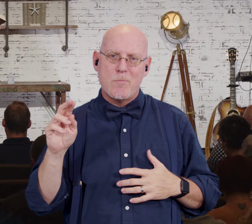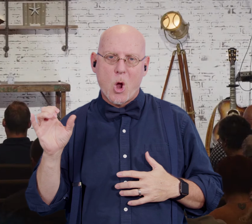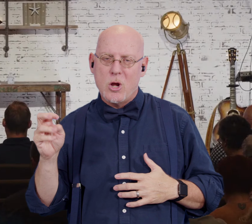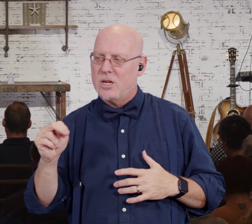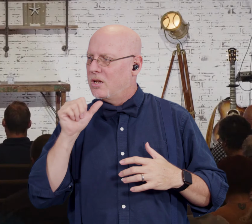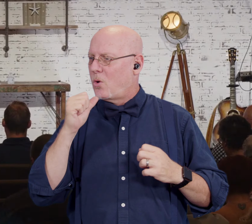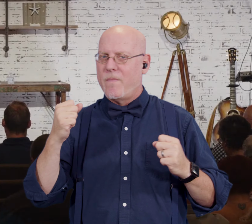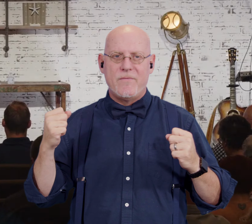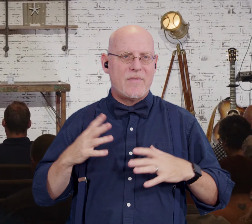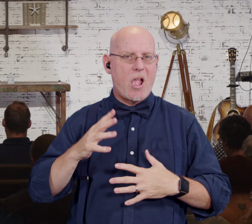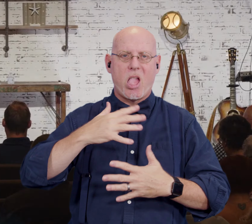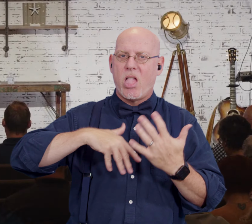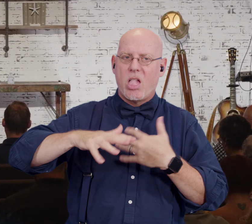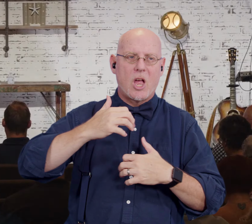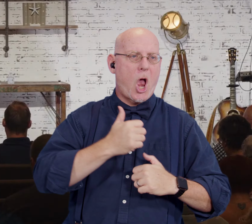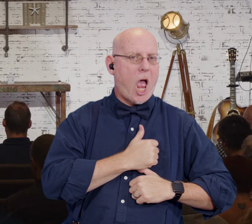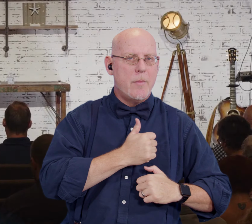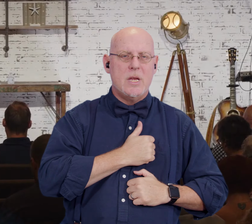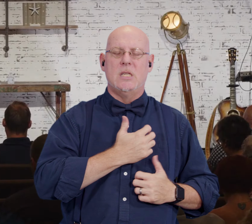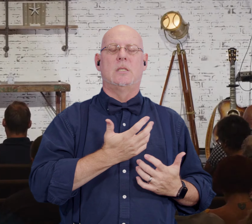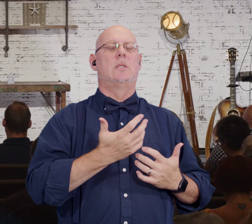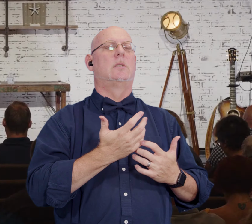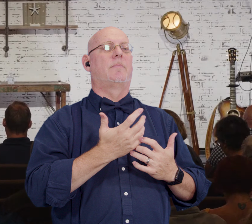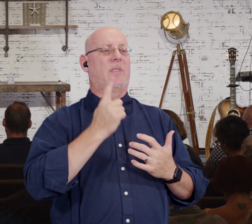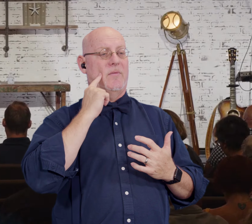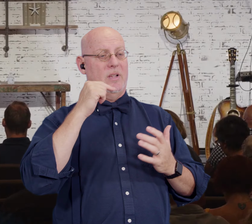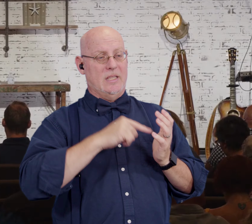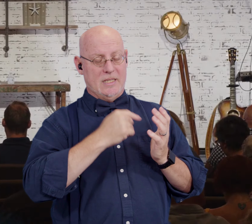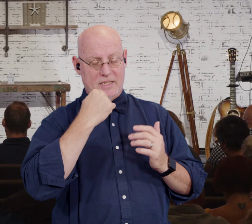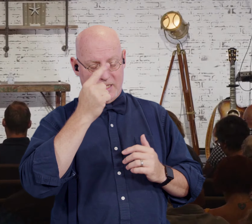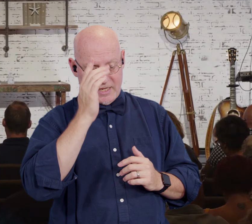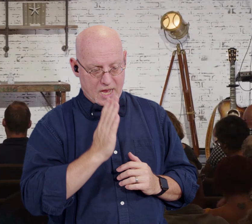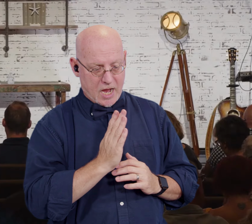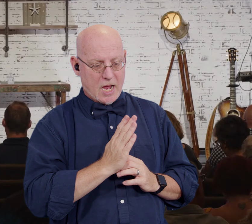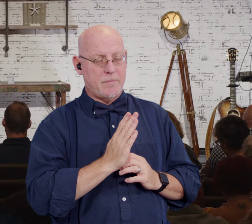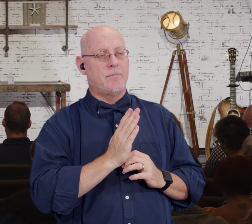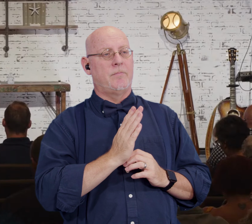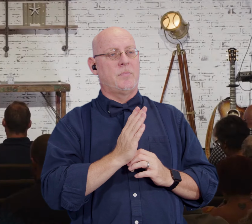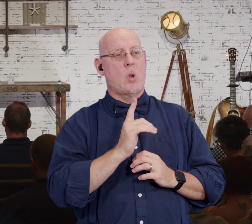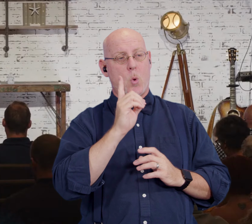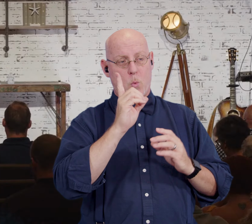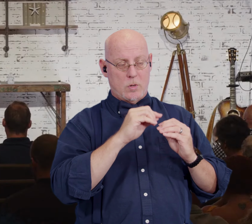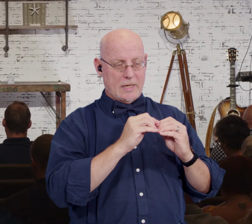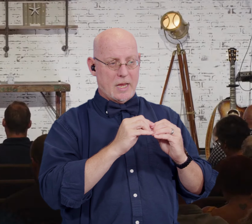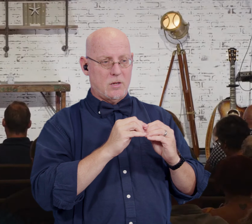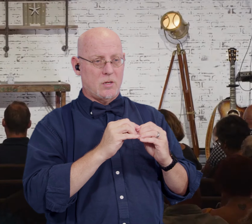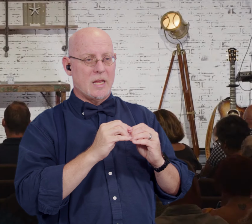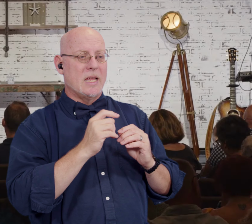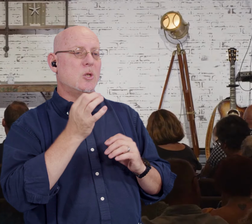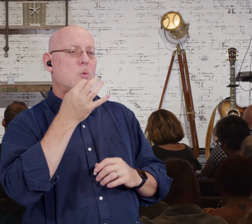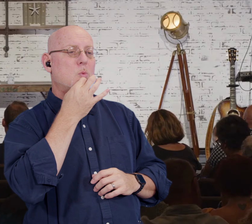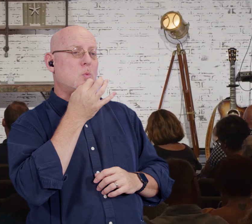Persians. Don't fear the surrounding armies. For thus says Yahweh of hosts, yet once more,